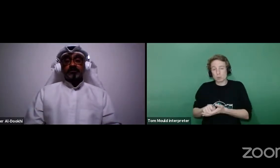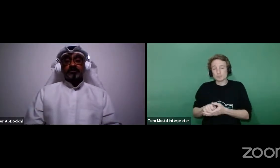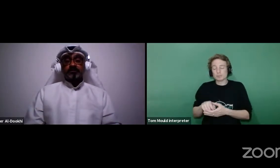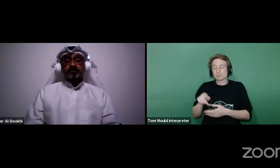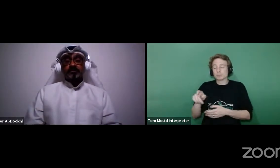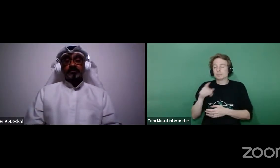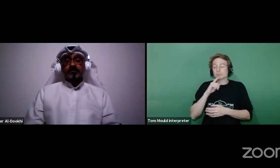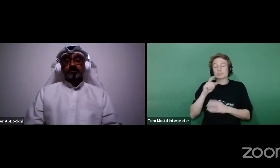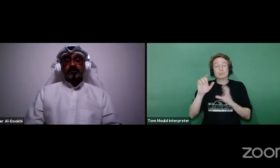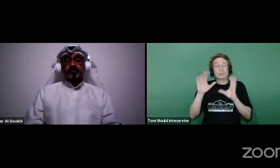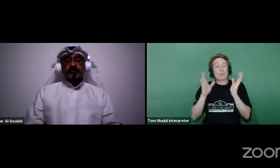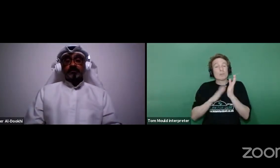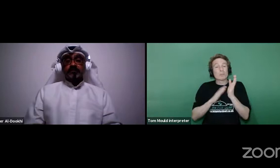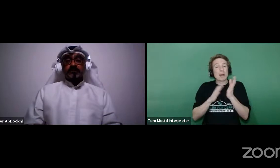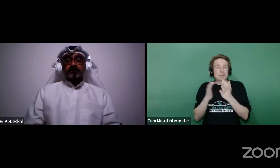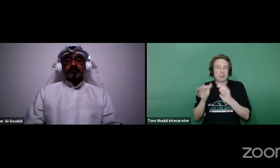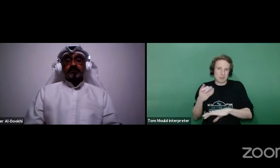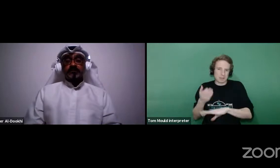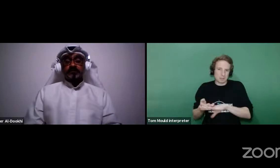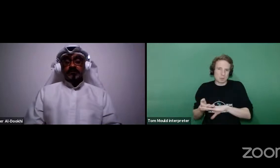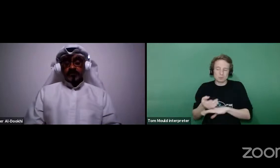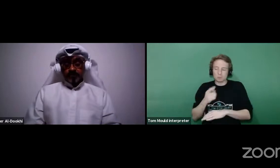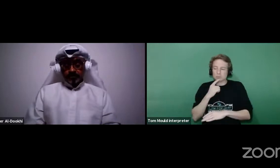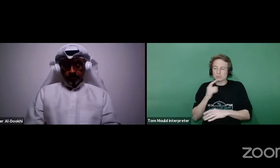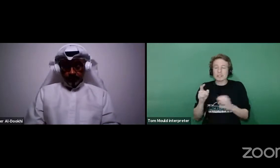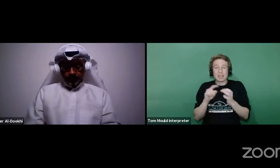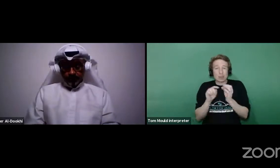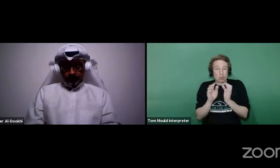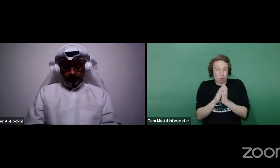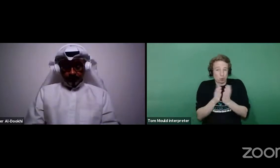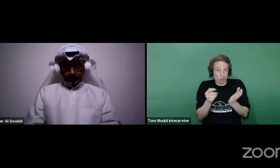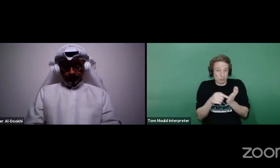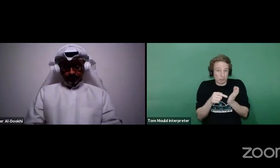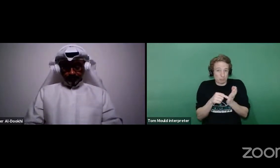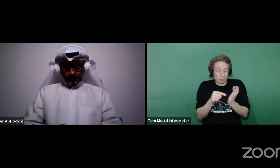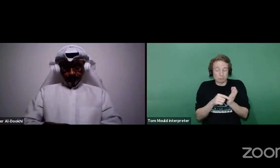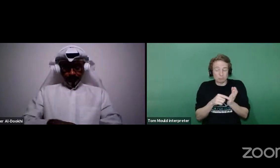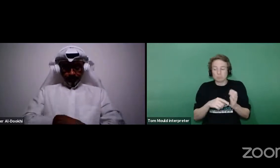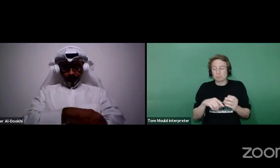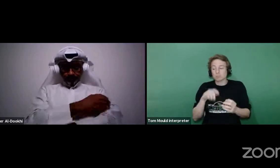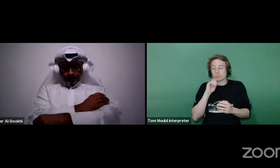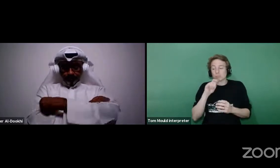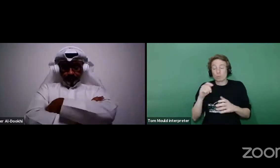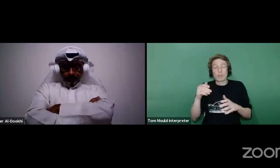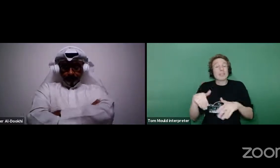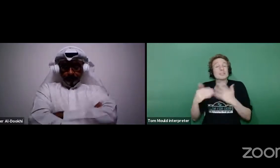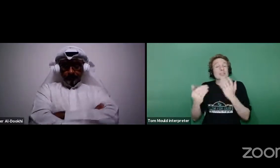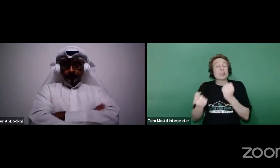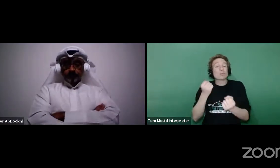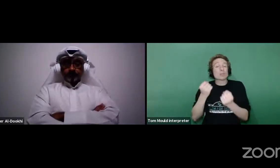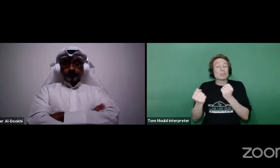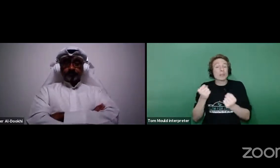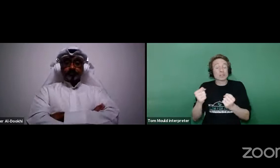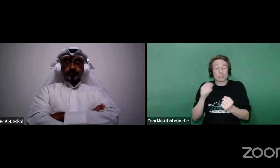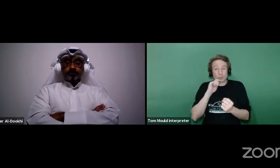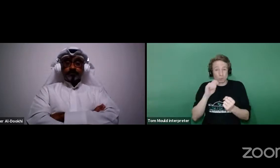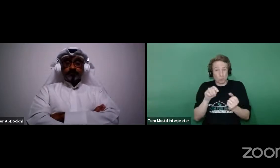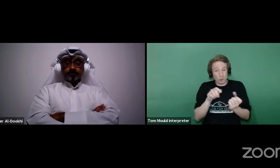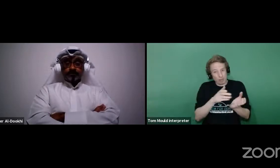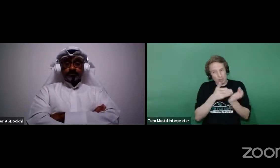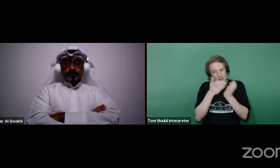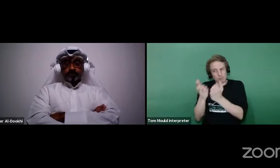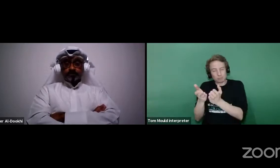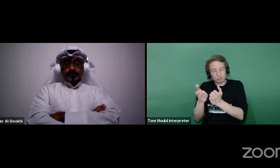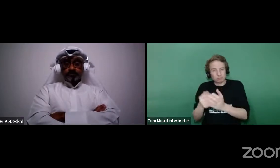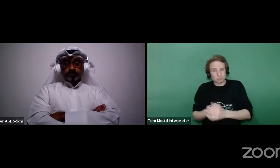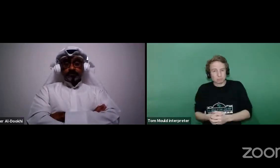upon him, said that indeed the Quran, it will be brought on the day of resurrection, and those who used to act